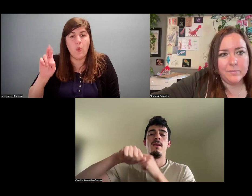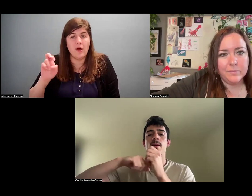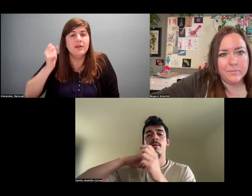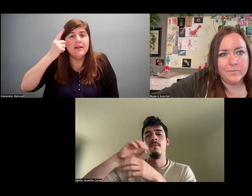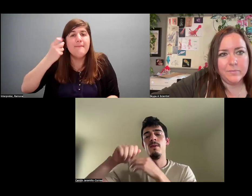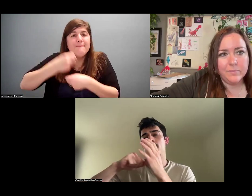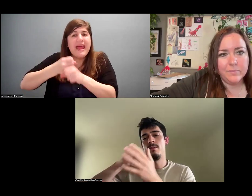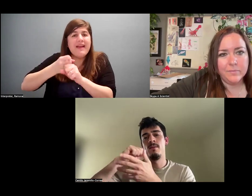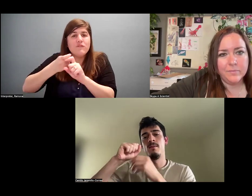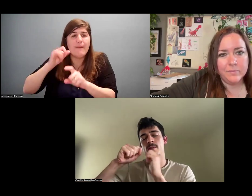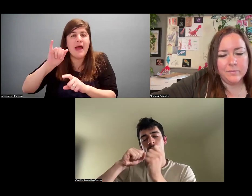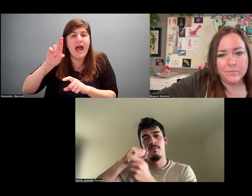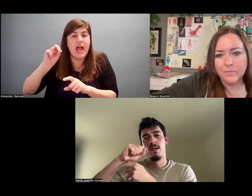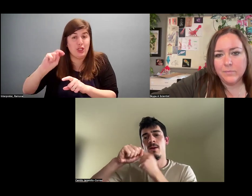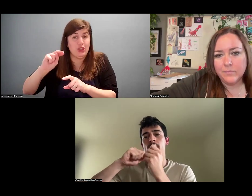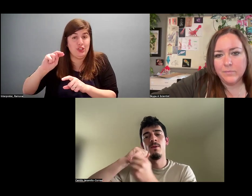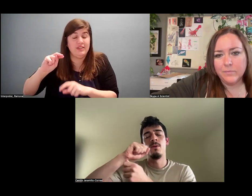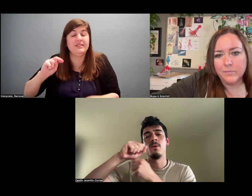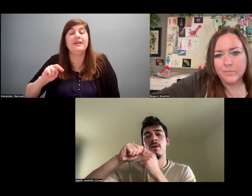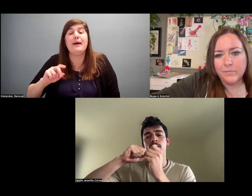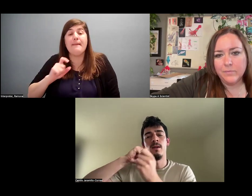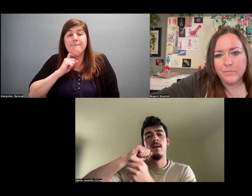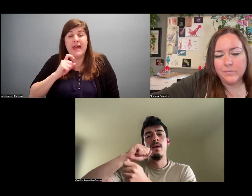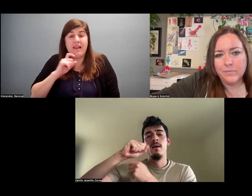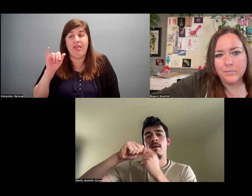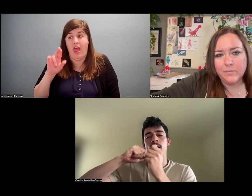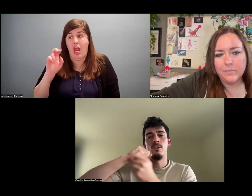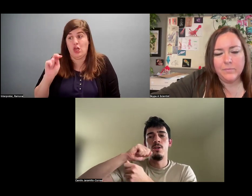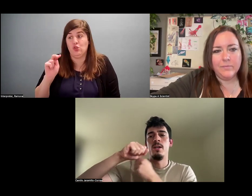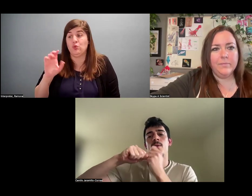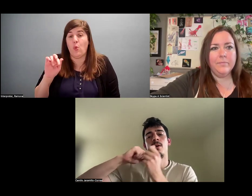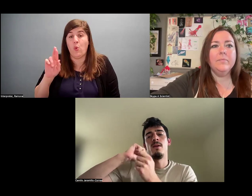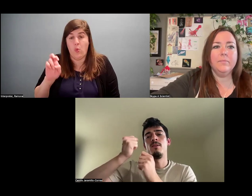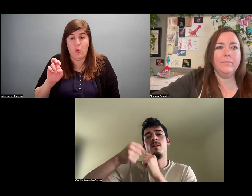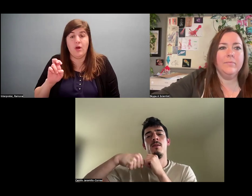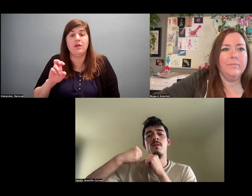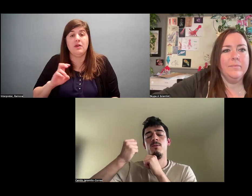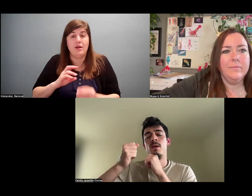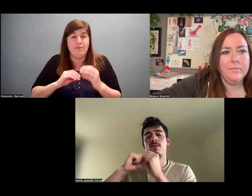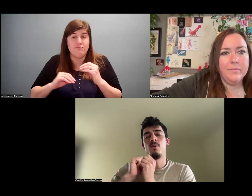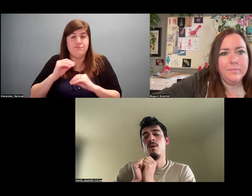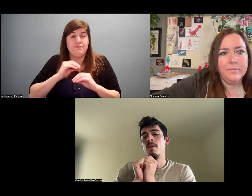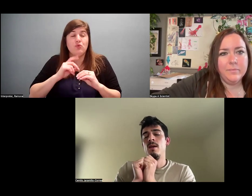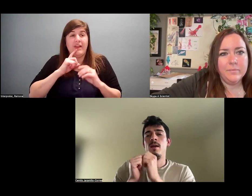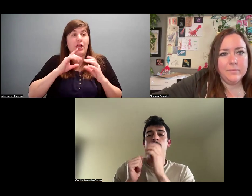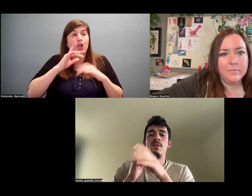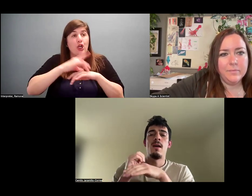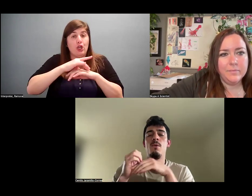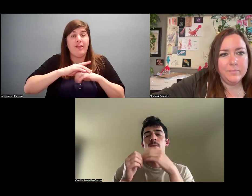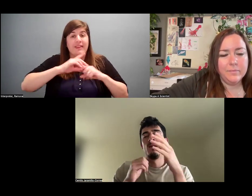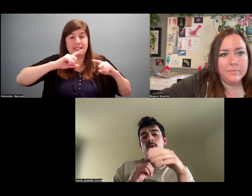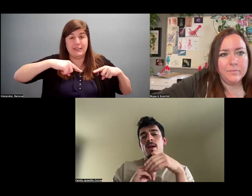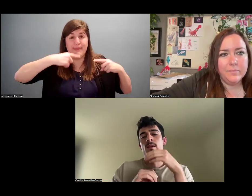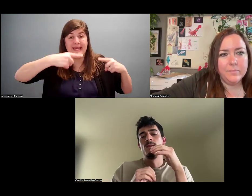when this metal iron core is like turning around as the Earth spins as well. And so